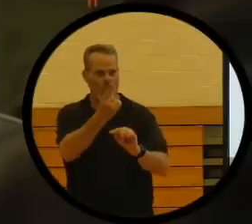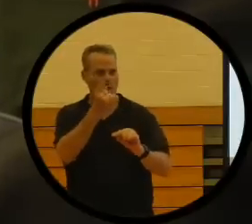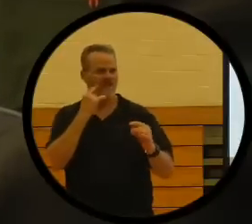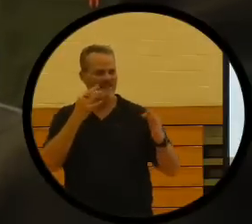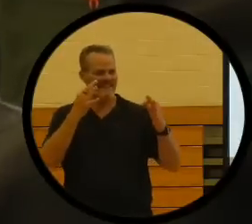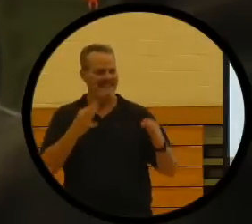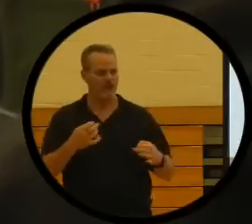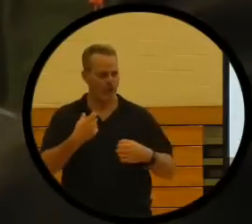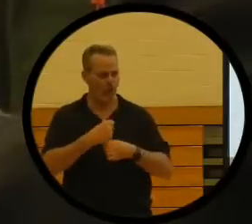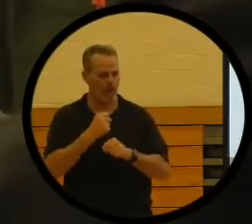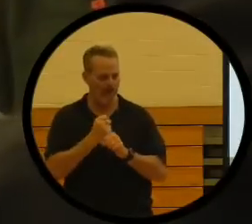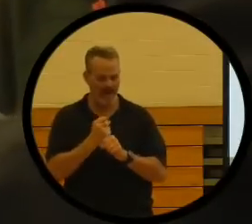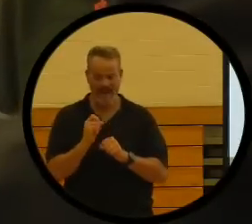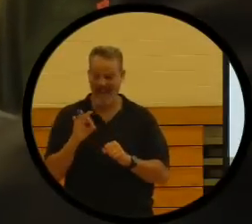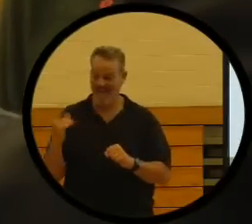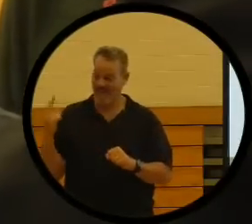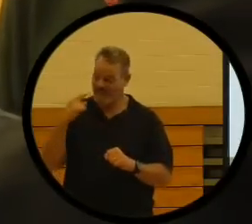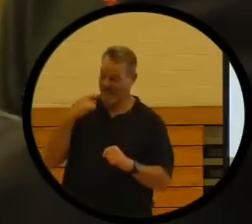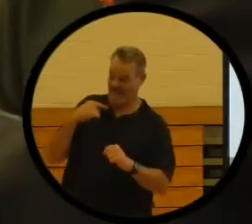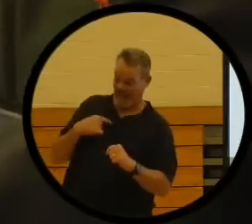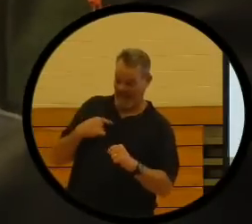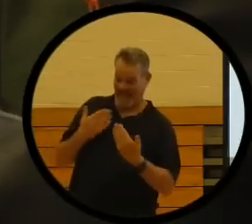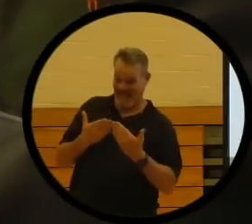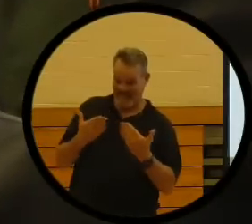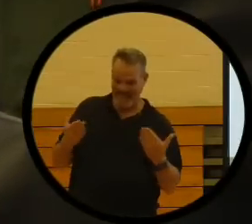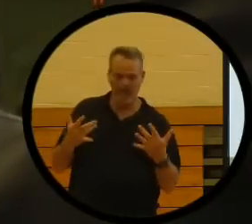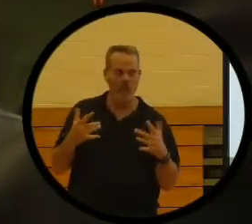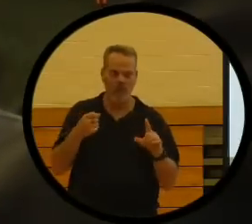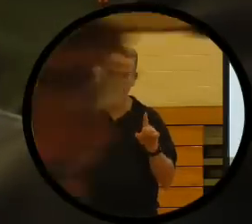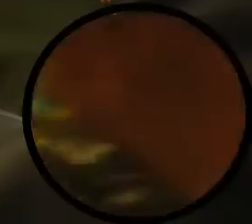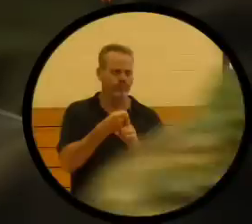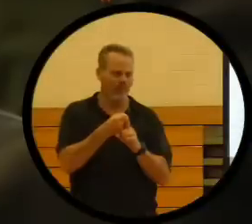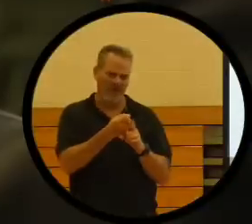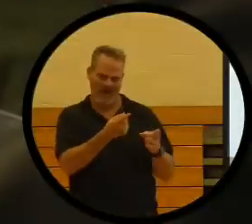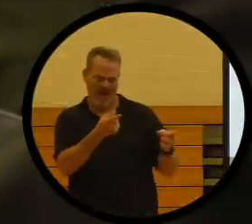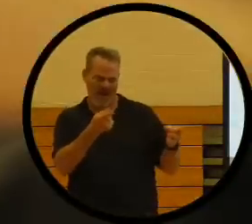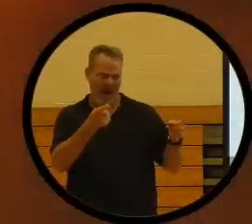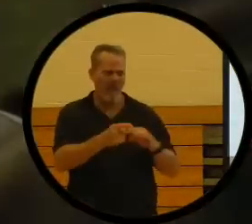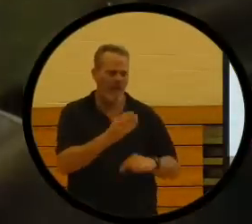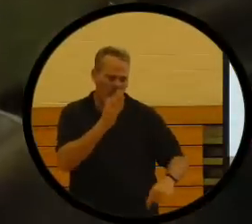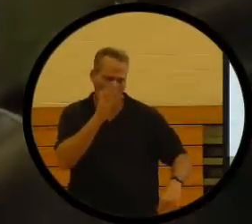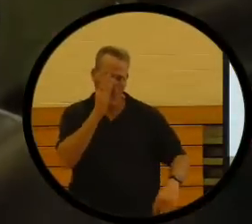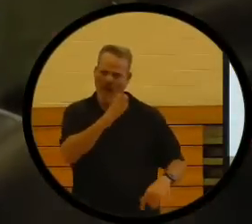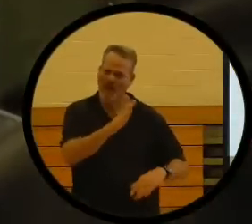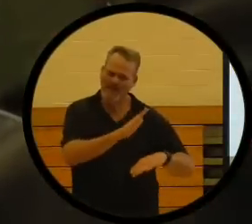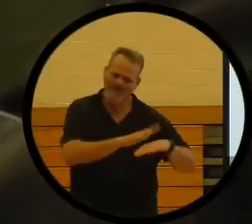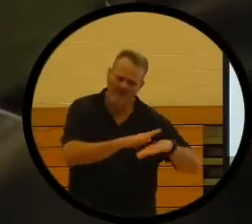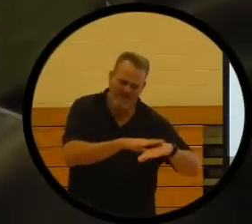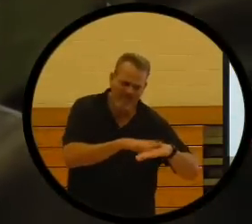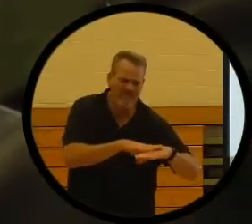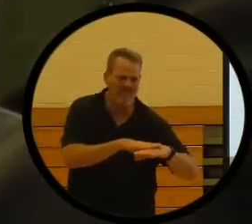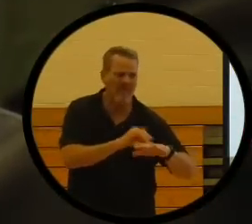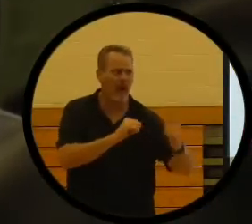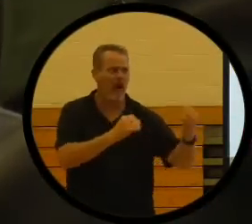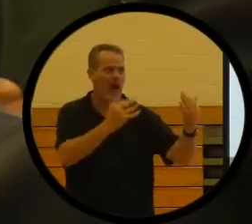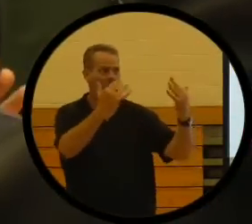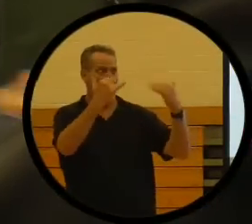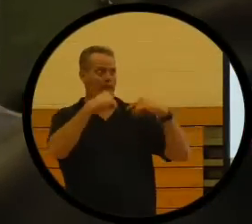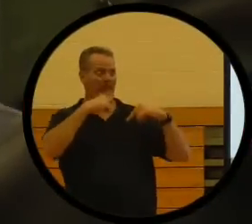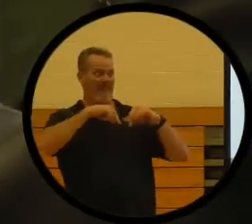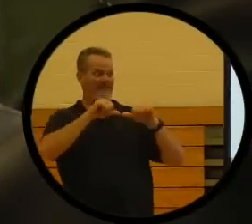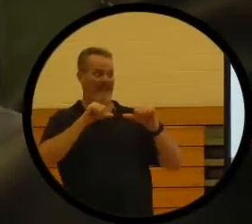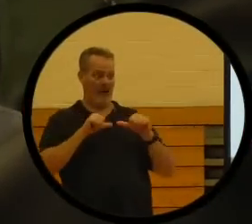we make. If they're telling us that things are imminent and it's headed in this direction and we